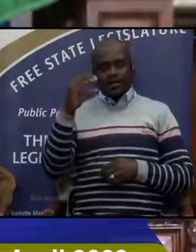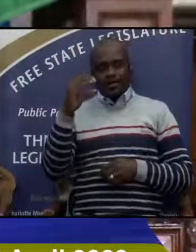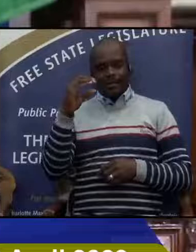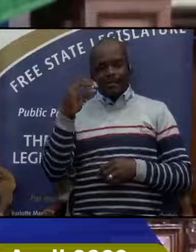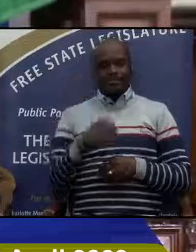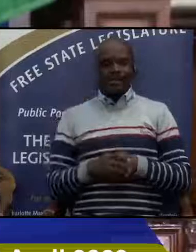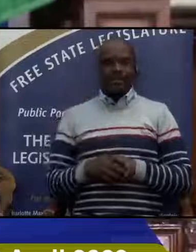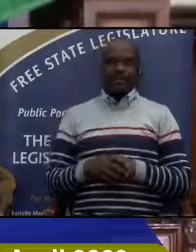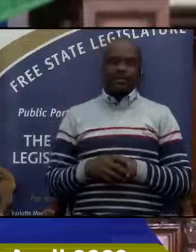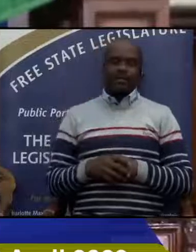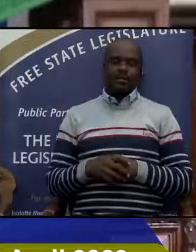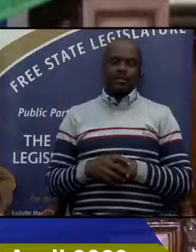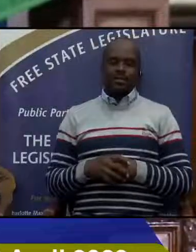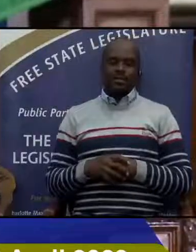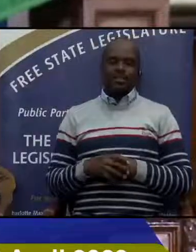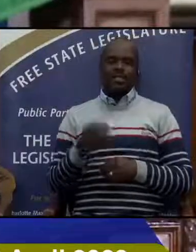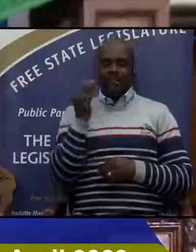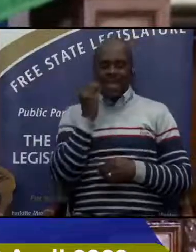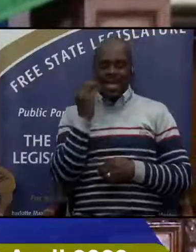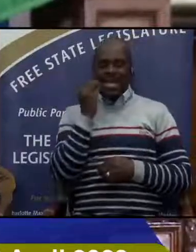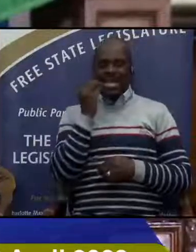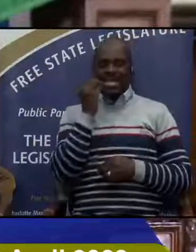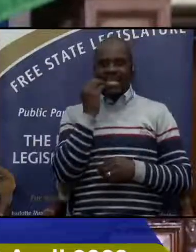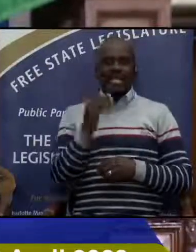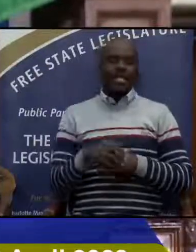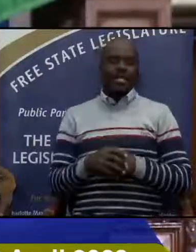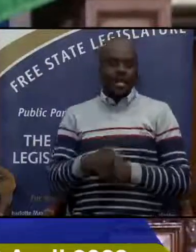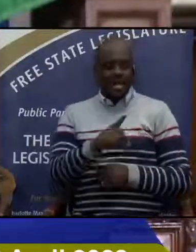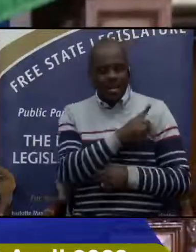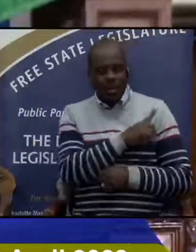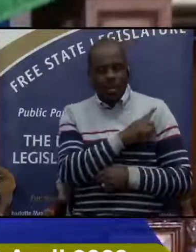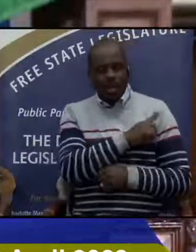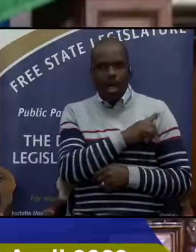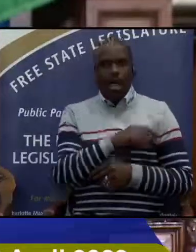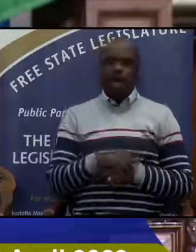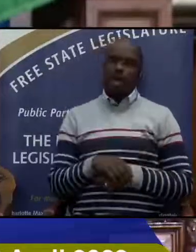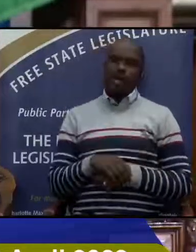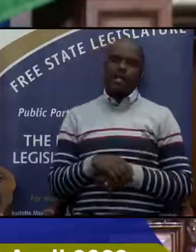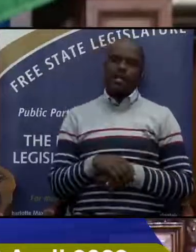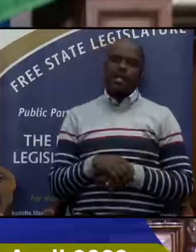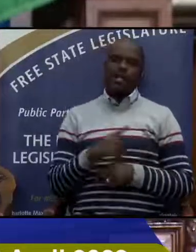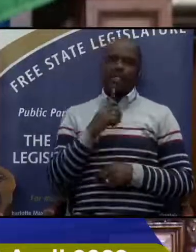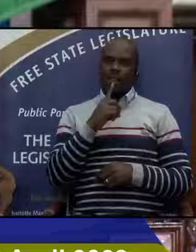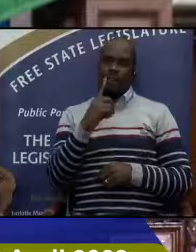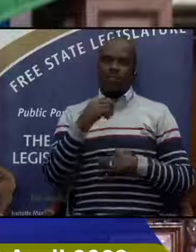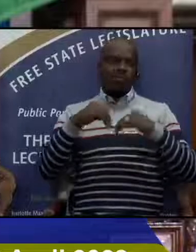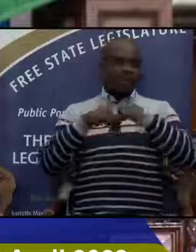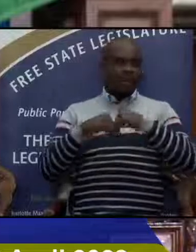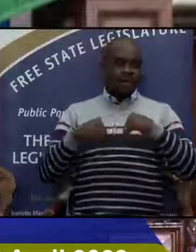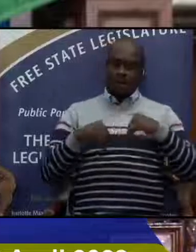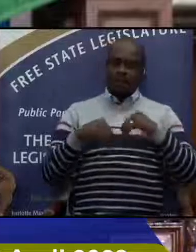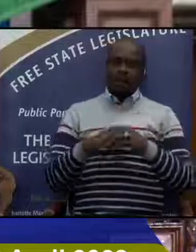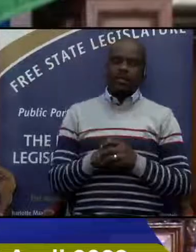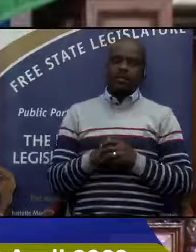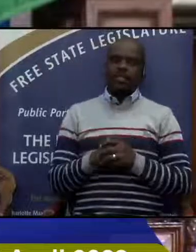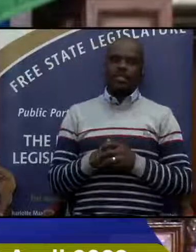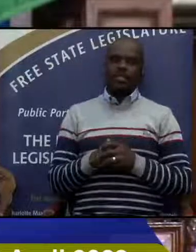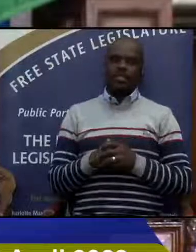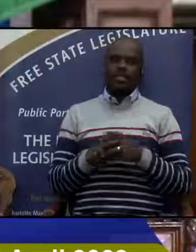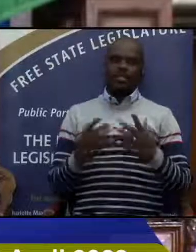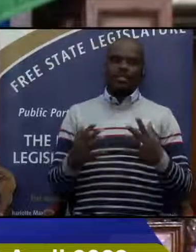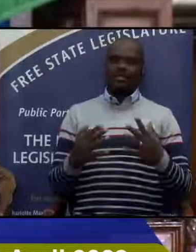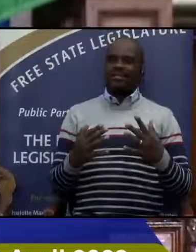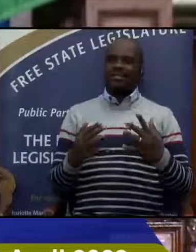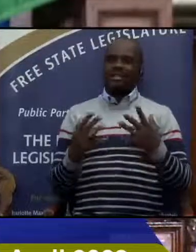taxpayers' money meant for service delivery? Apartheid and colonialism made them do it, according to them in the